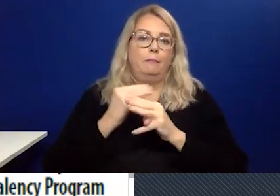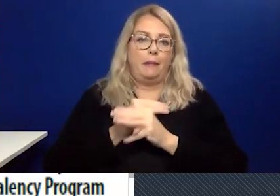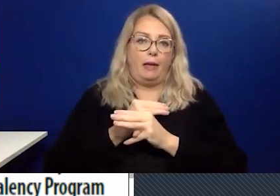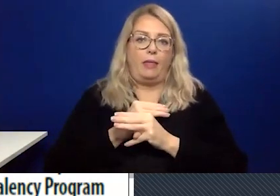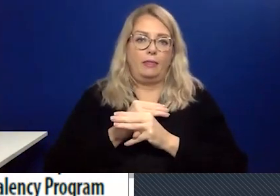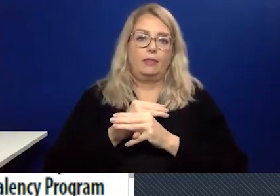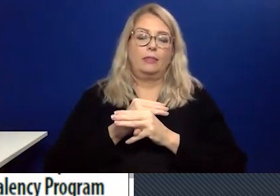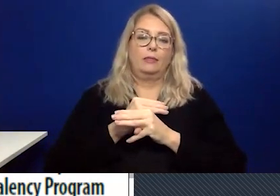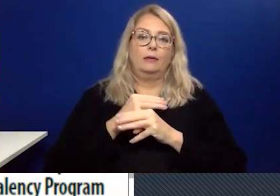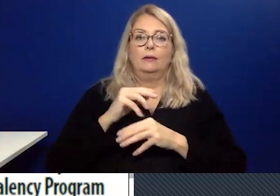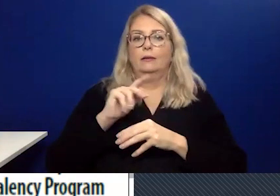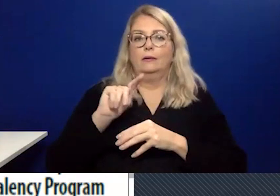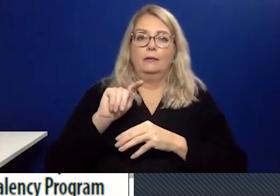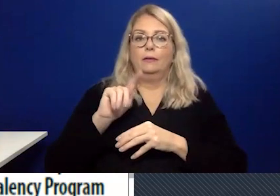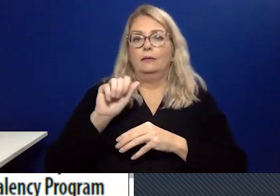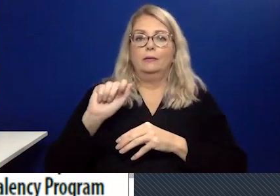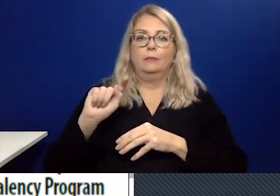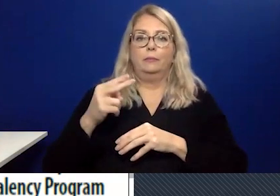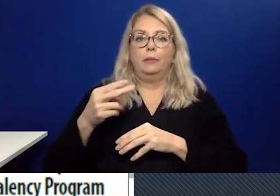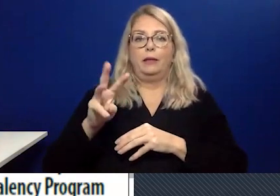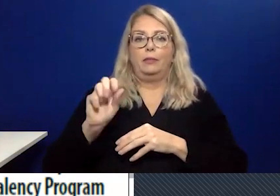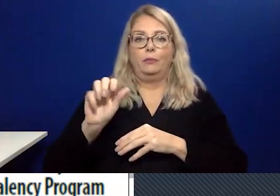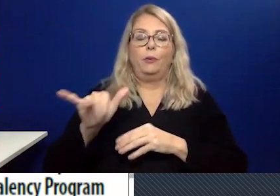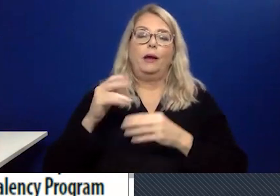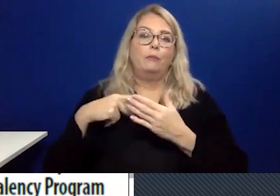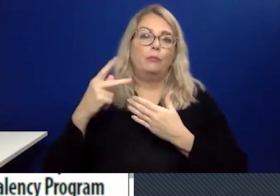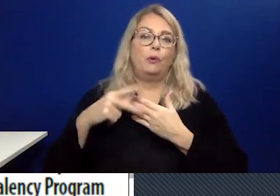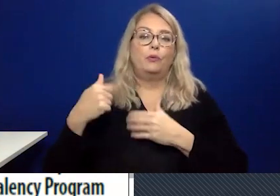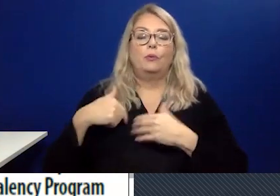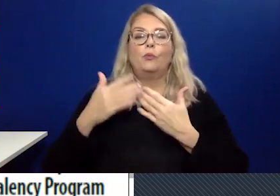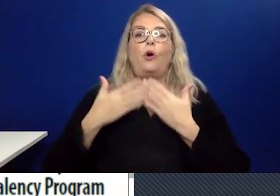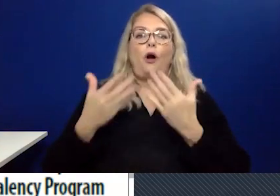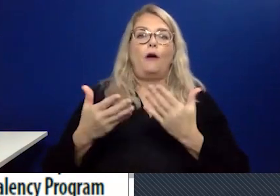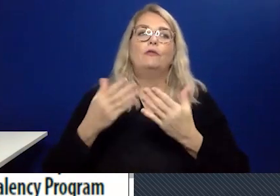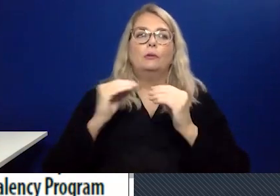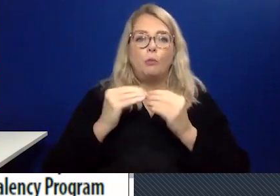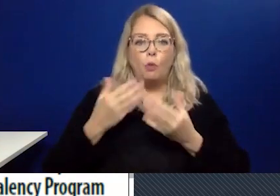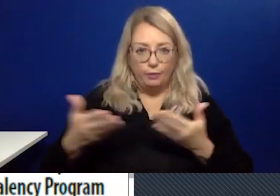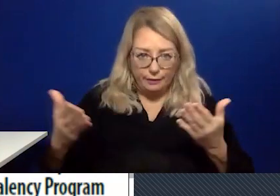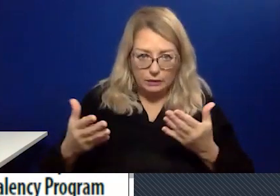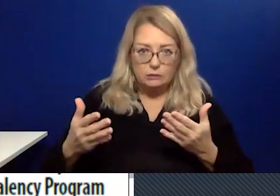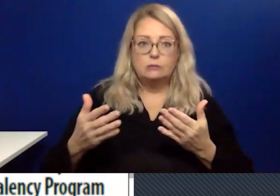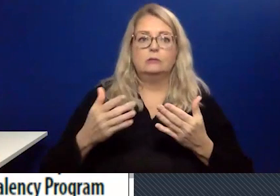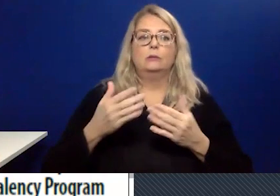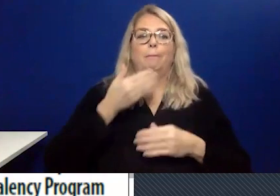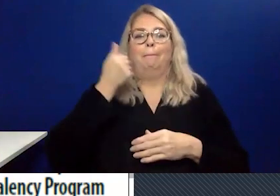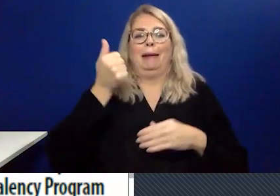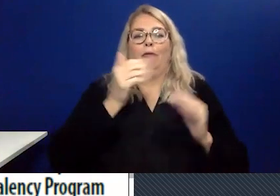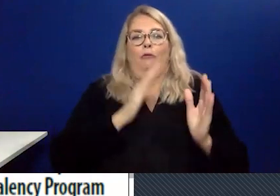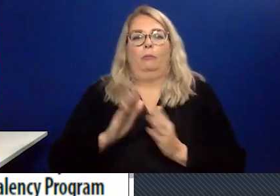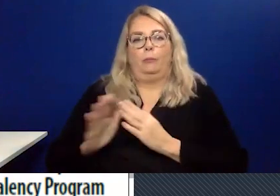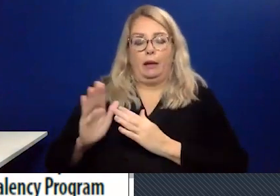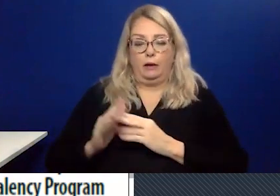pathway program. And we're offering some other things coming up too to prepare them. Okay, so for the sake